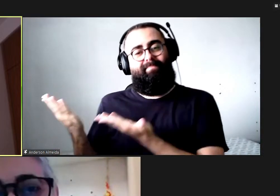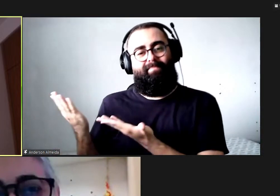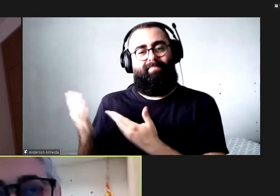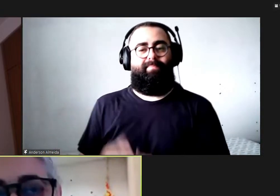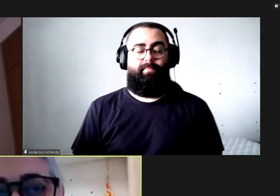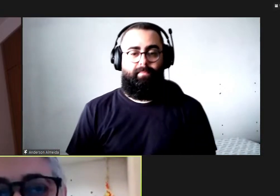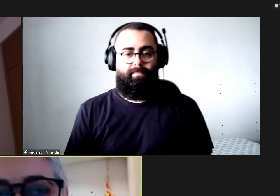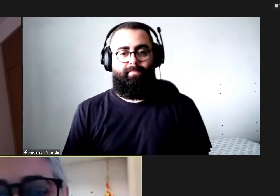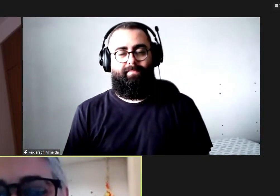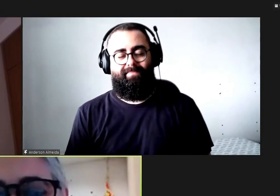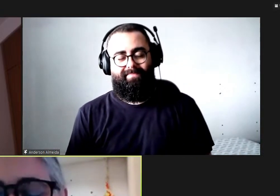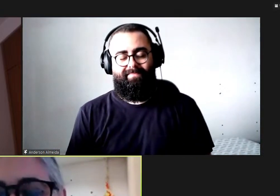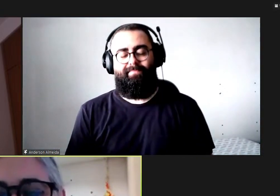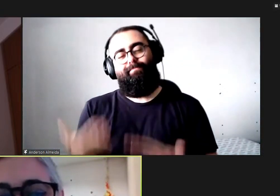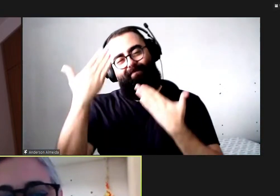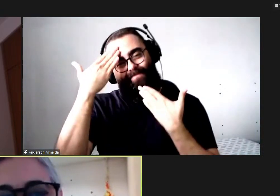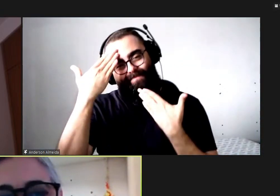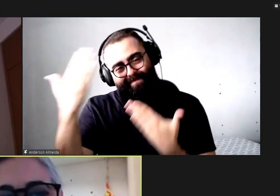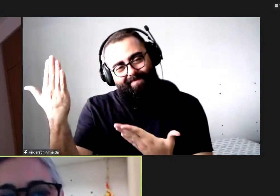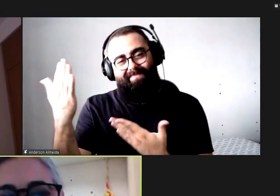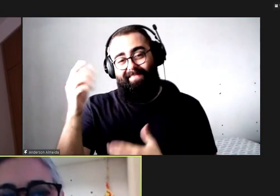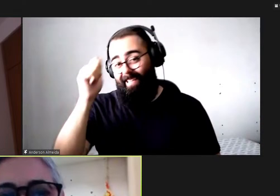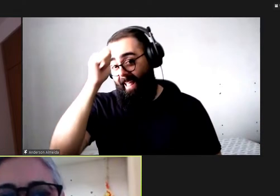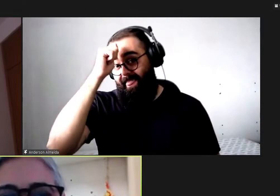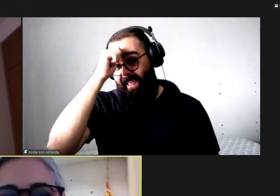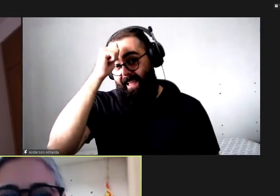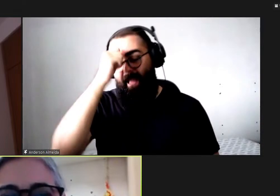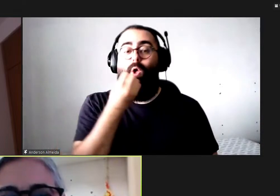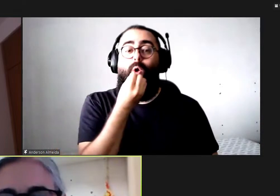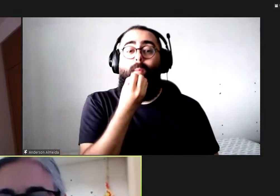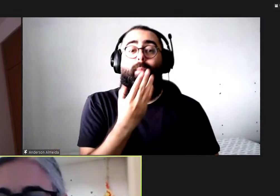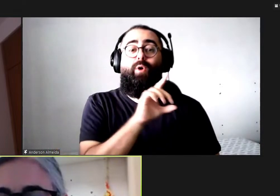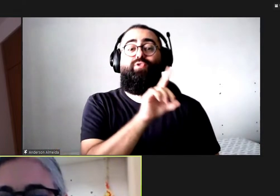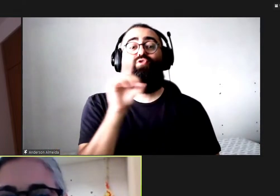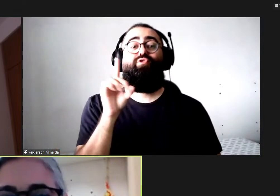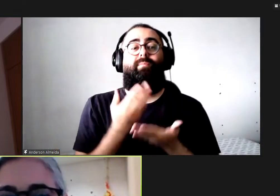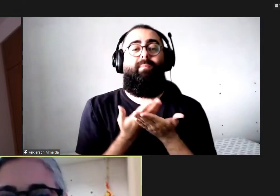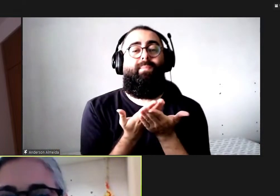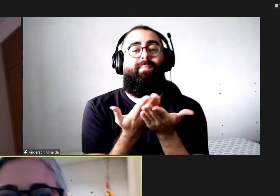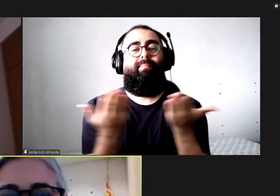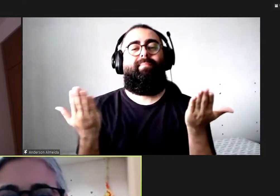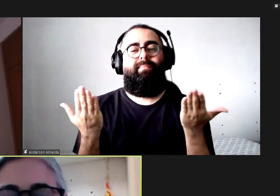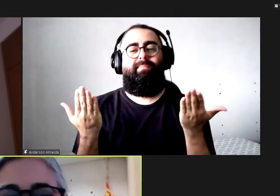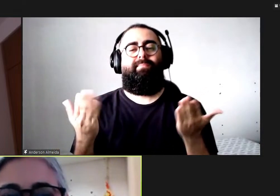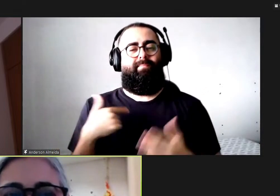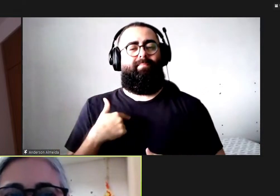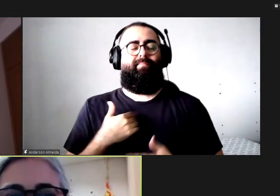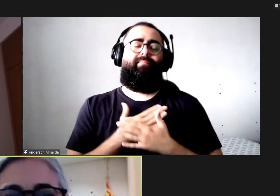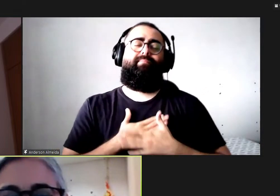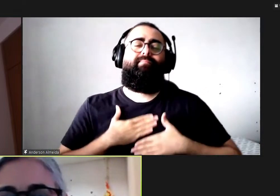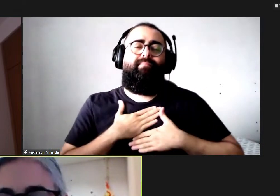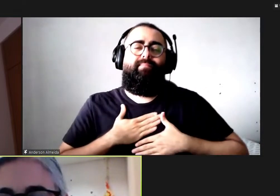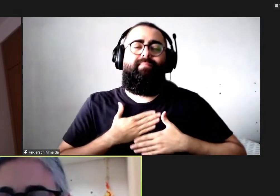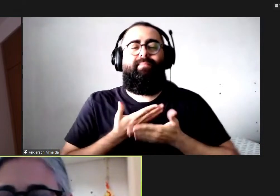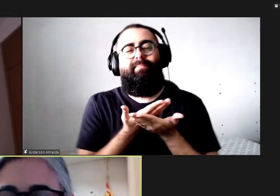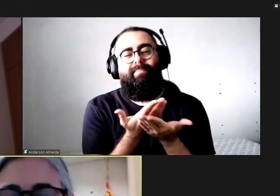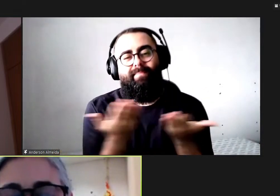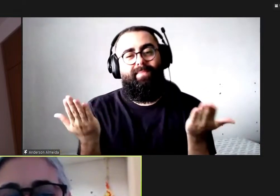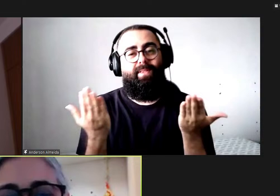Thank you very much, Andre. Good morning, everybody. My very warm welcome to all who